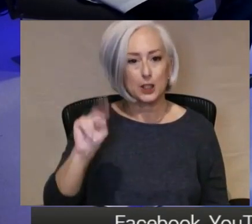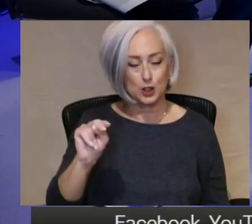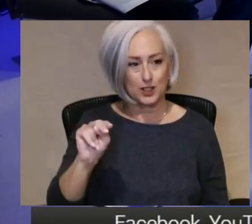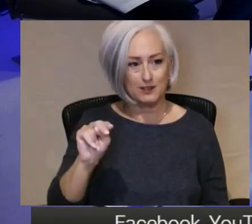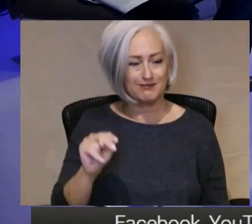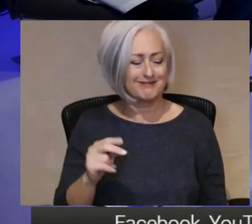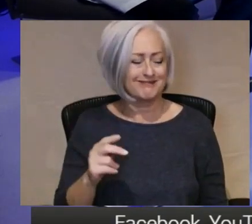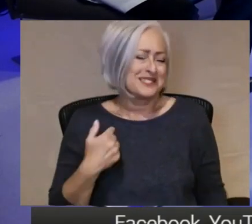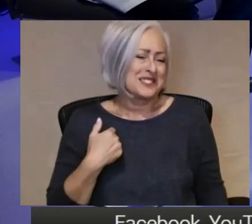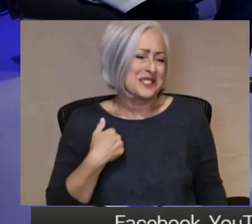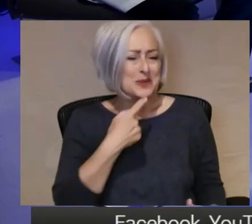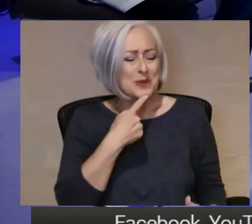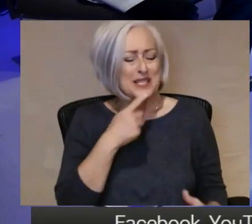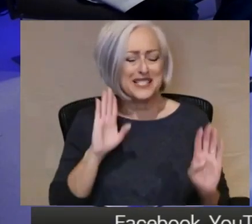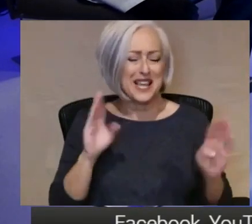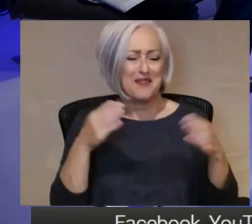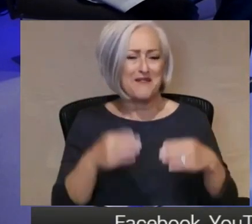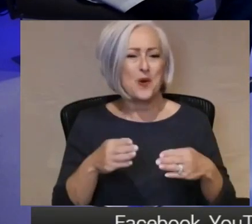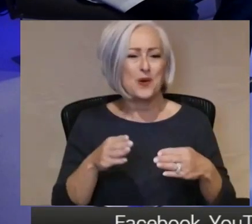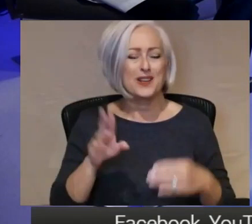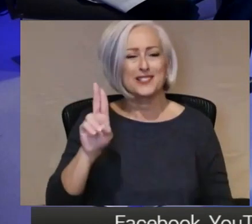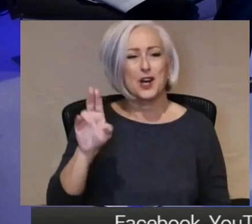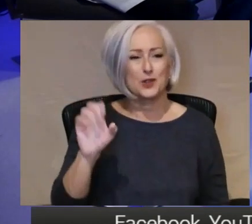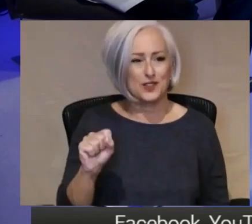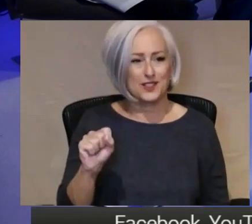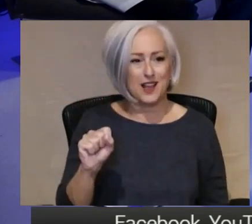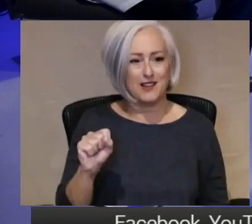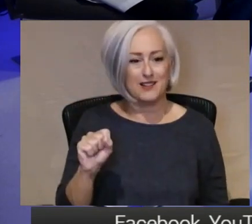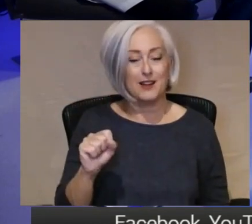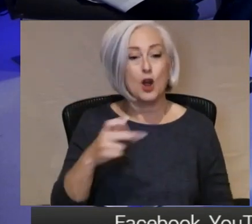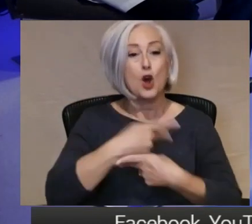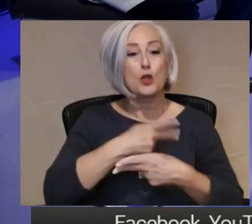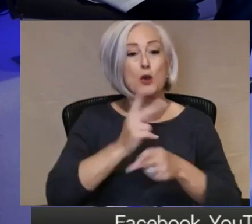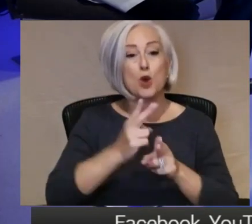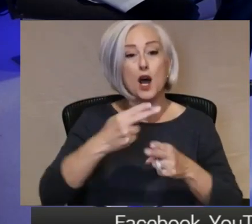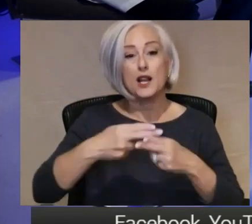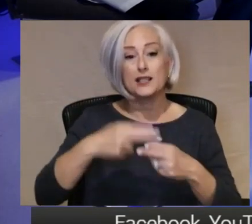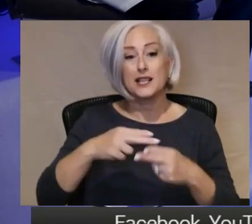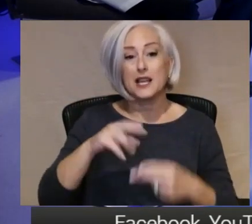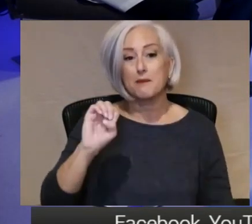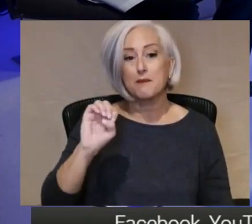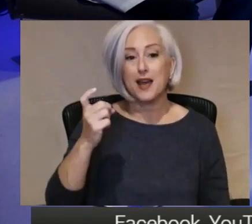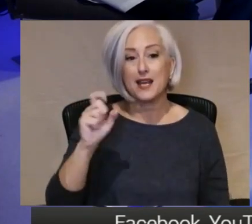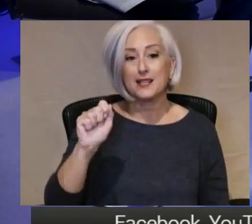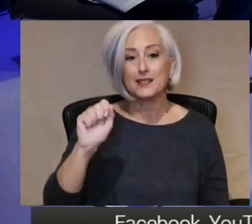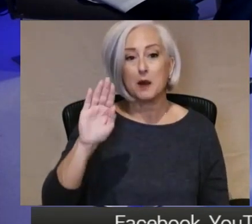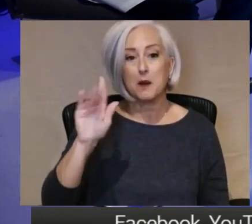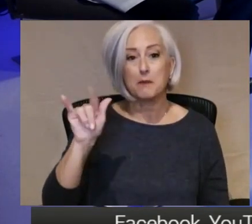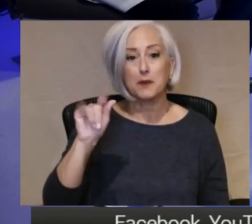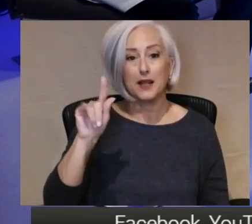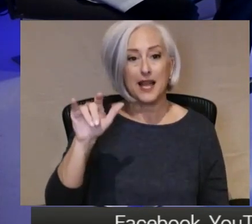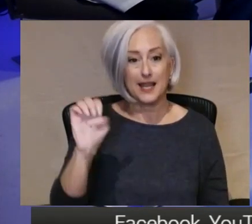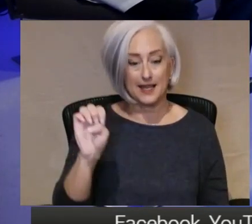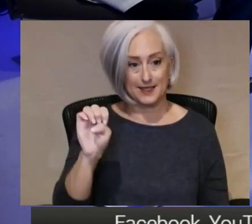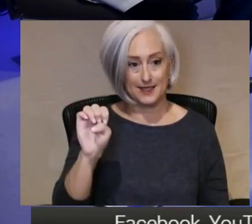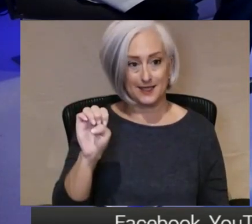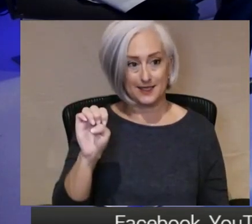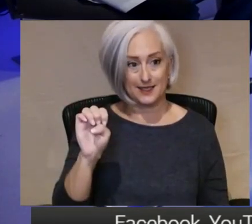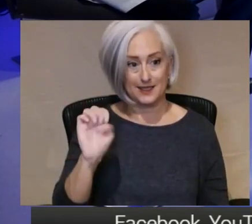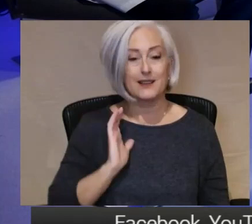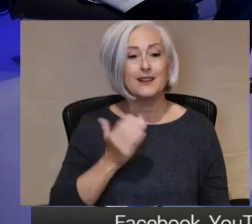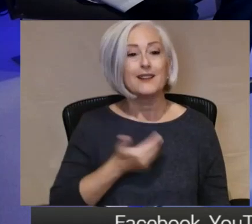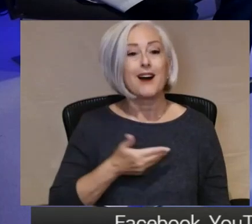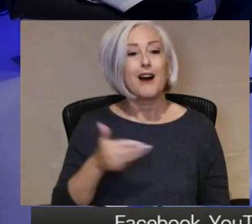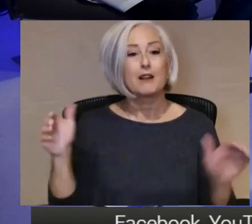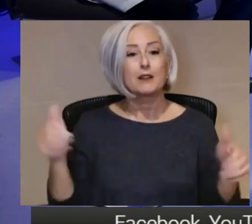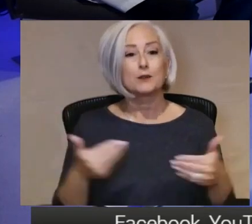go. And the product name is X-Plate. So we're going to turn to our guest now. Joining us with how the X-Plate Neuro works is